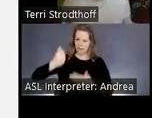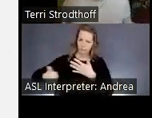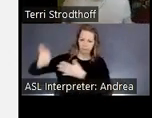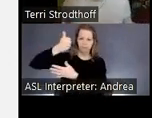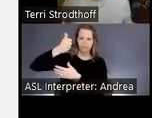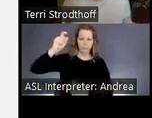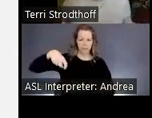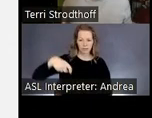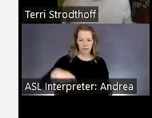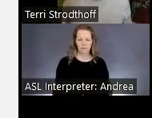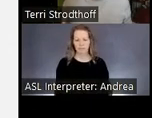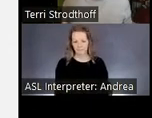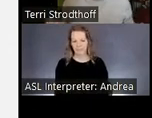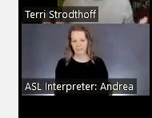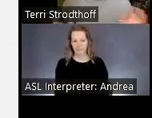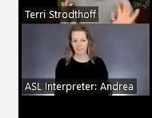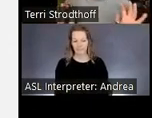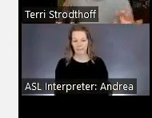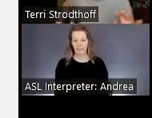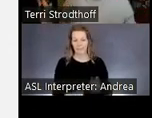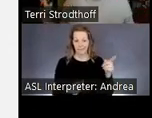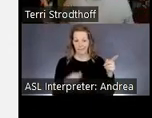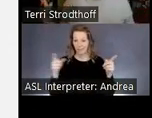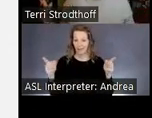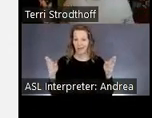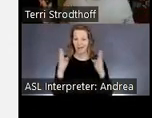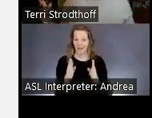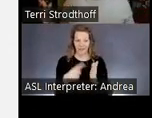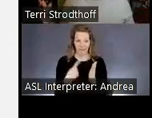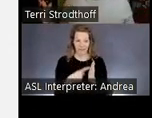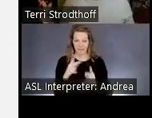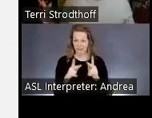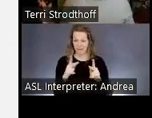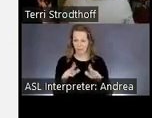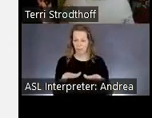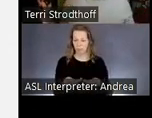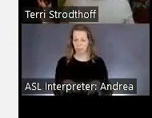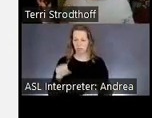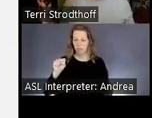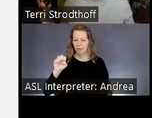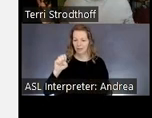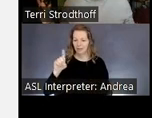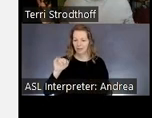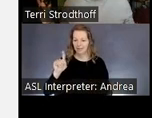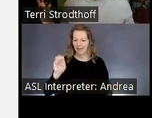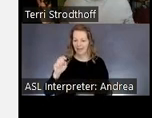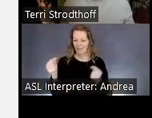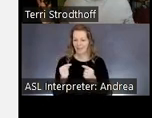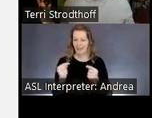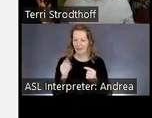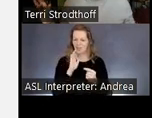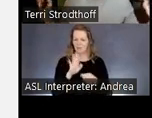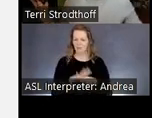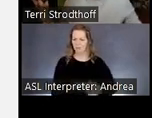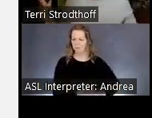matter. And some of us just sedate this pain, is that it's too much for me to feel all of